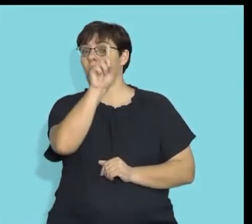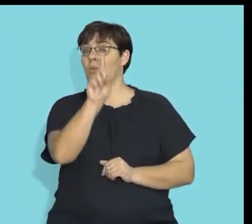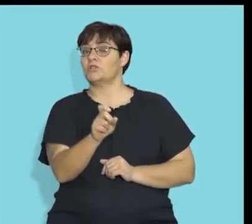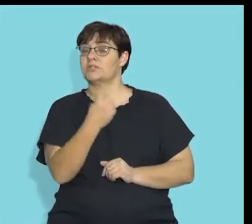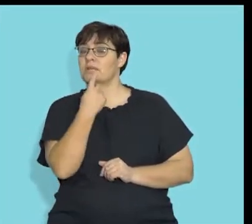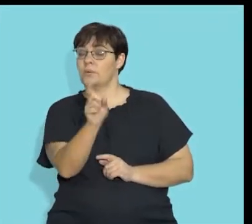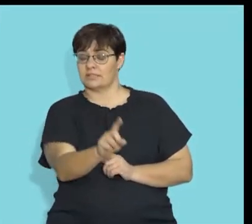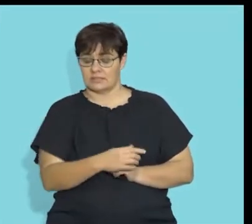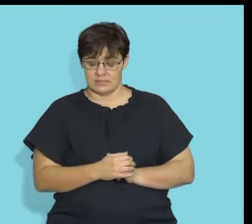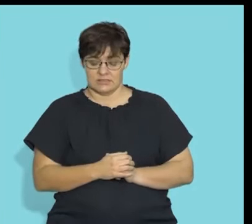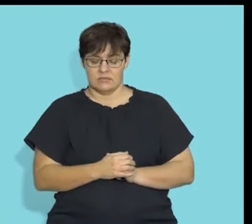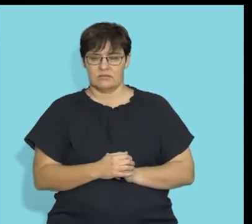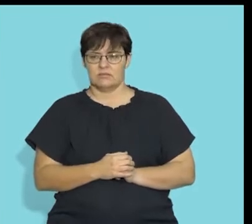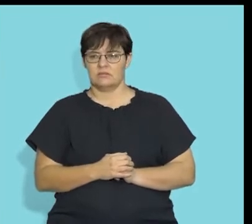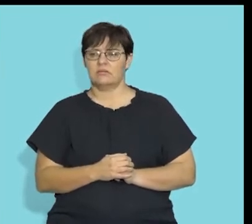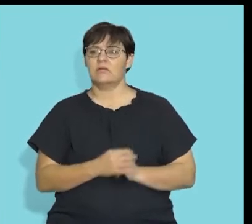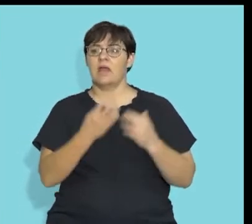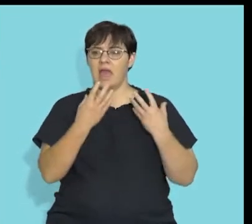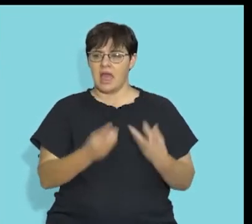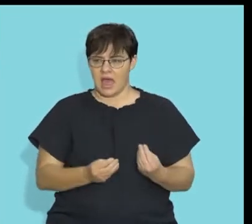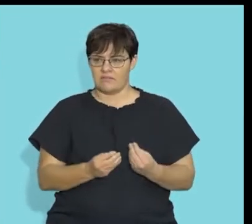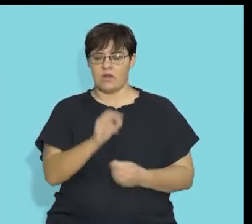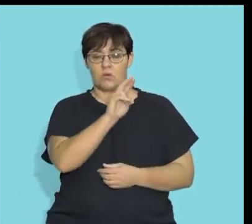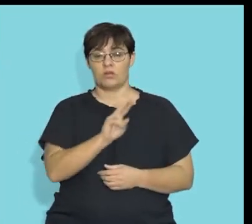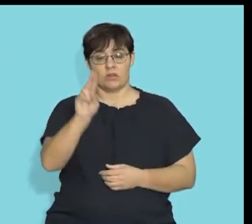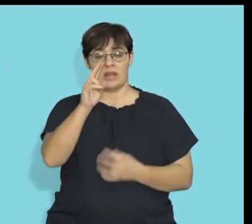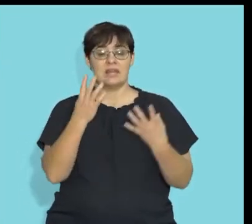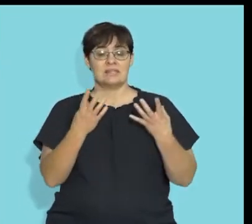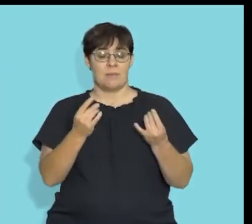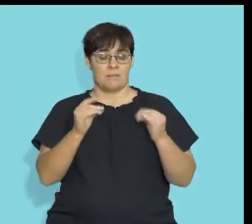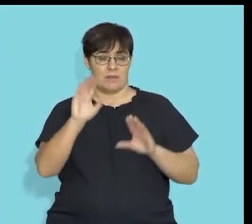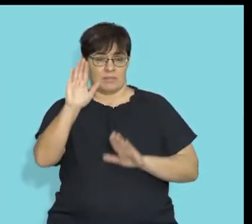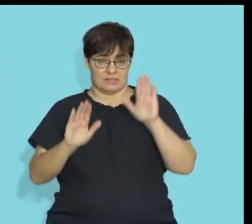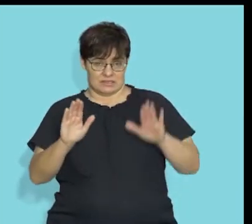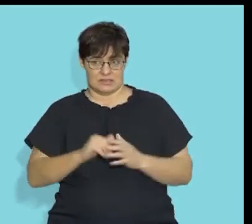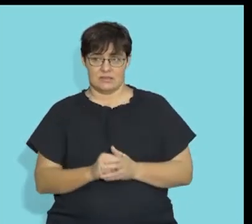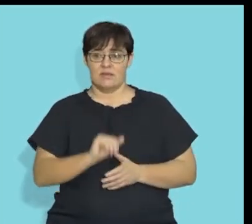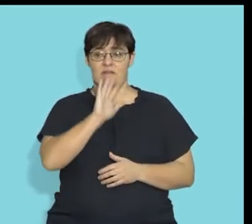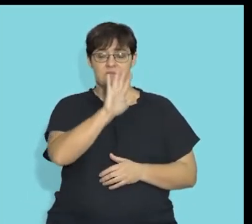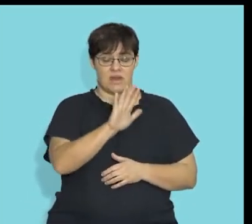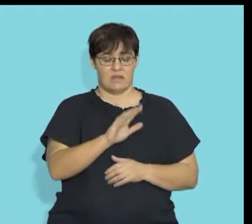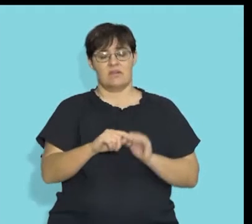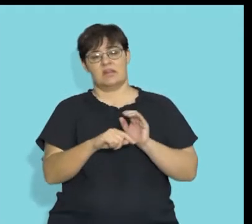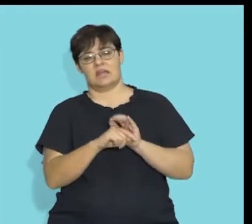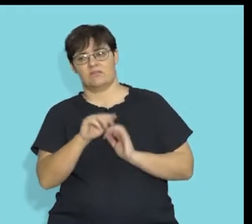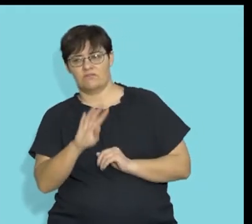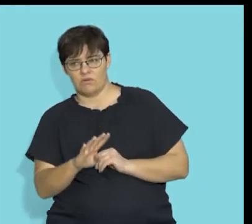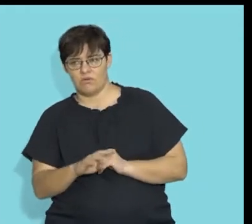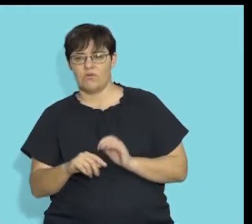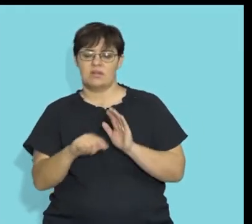So the question says, given the following quadratic number pattern, 5,